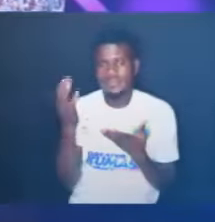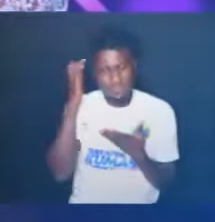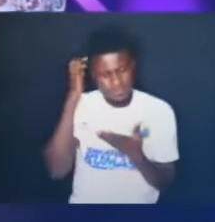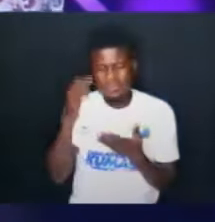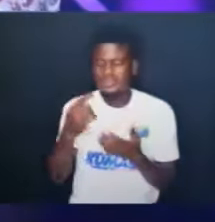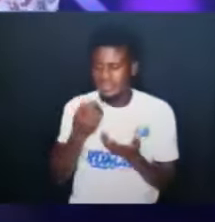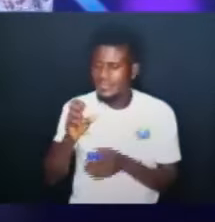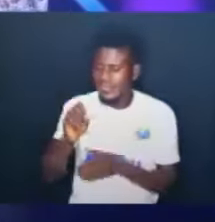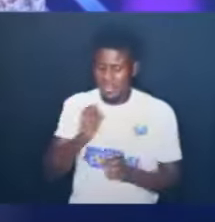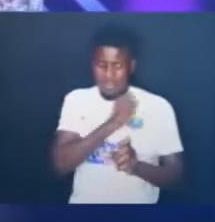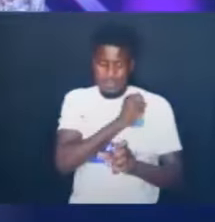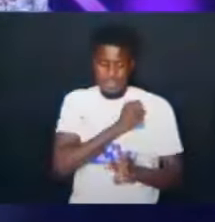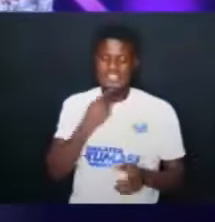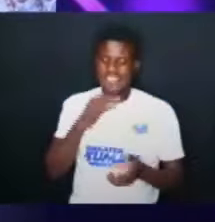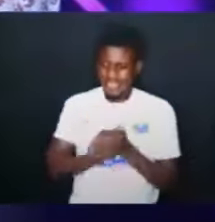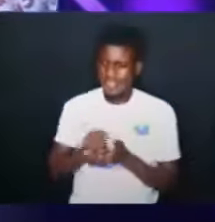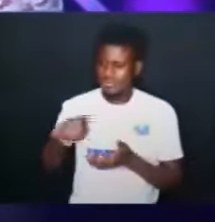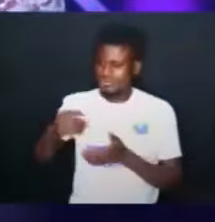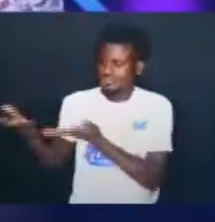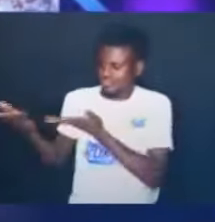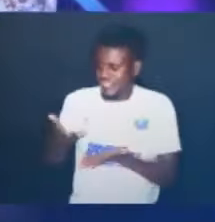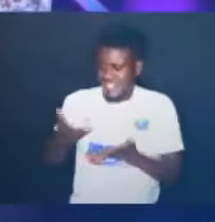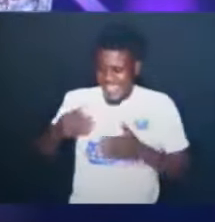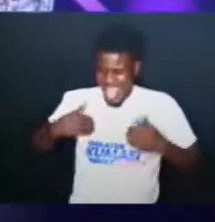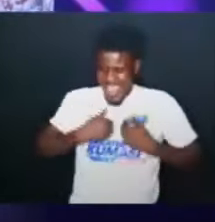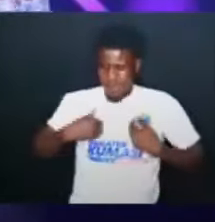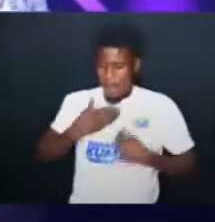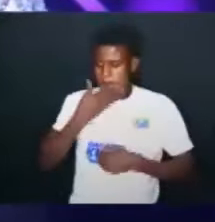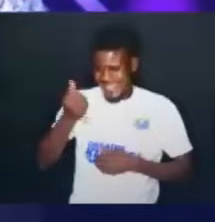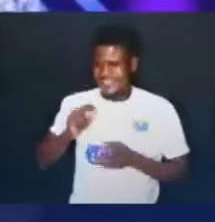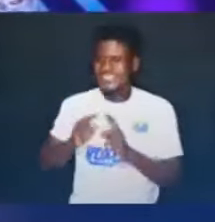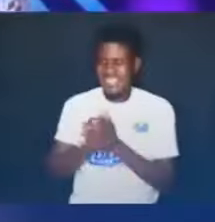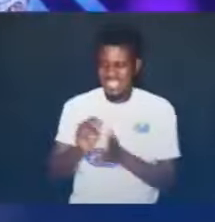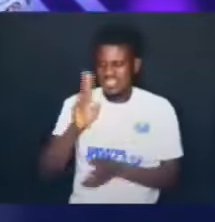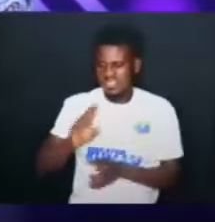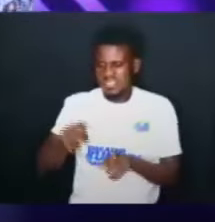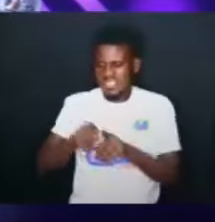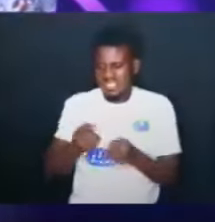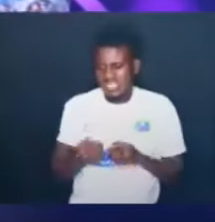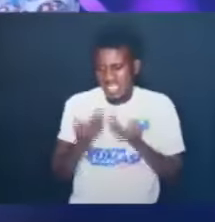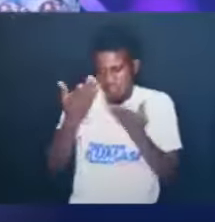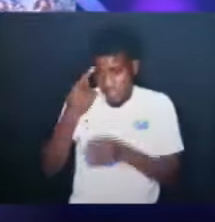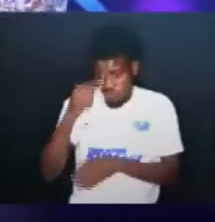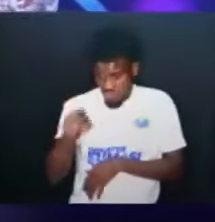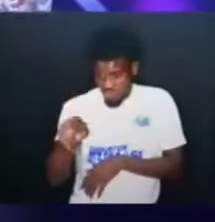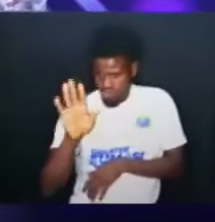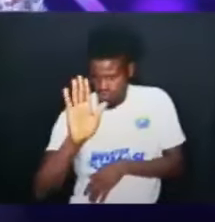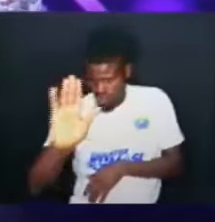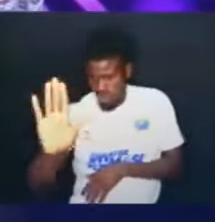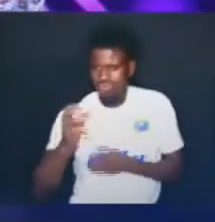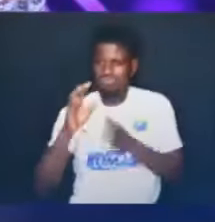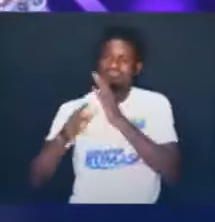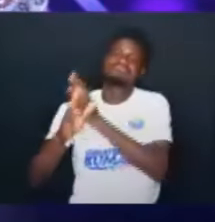have brought them to sacrifice to your God. See ya the one ba see ya the bible bo wo nyankopon no afode. In this